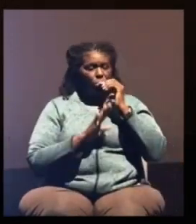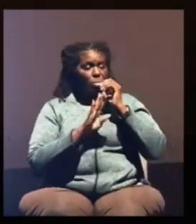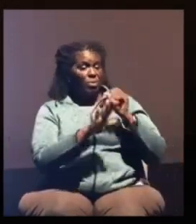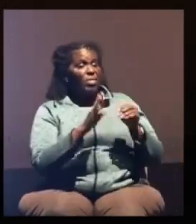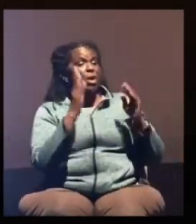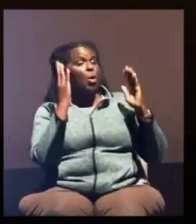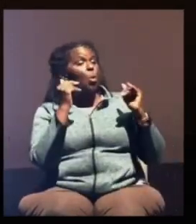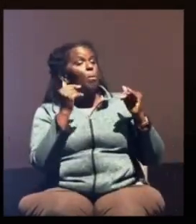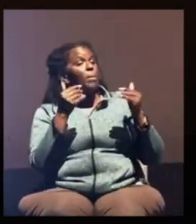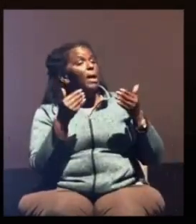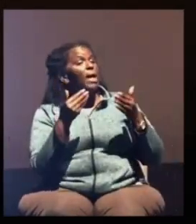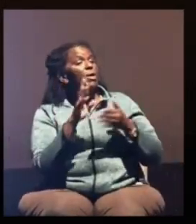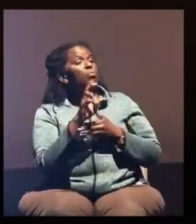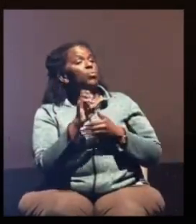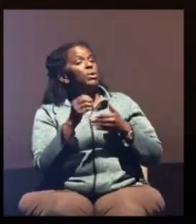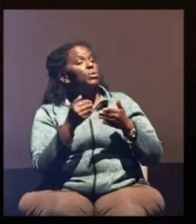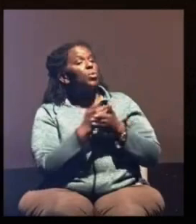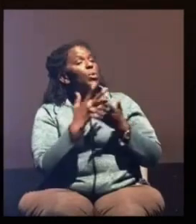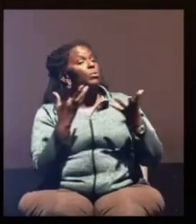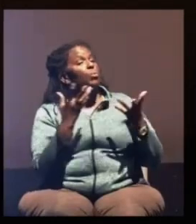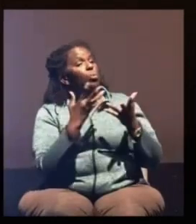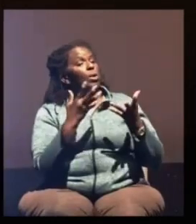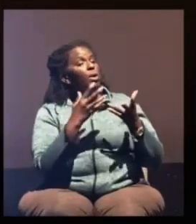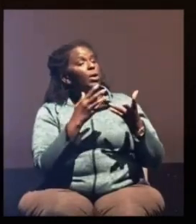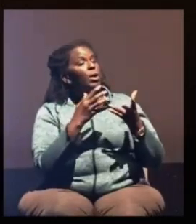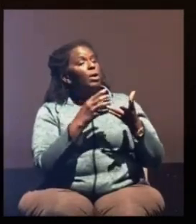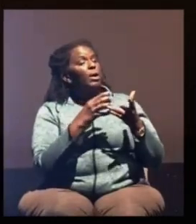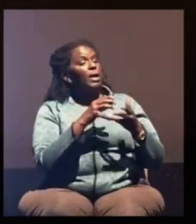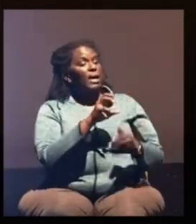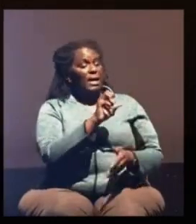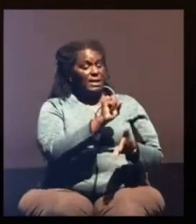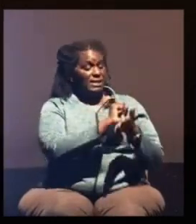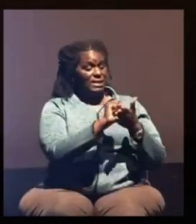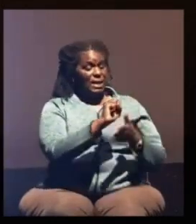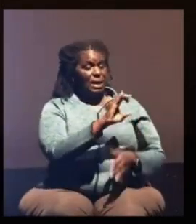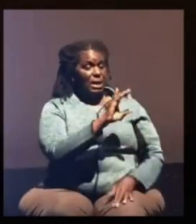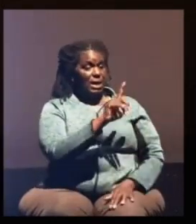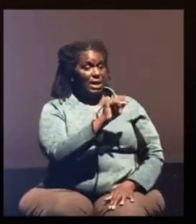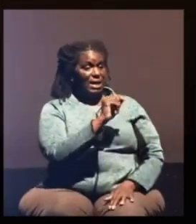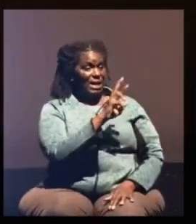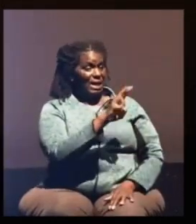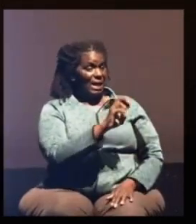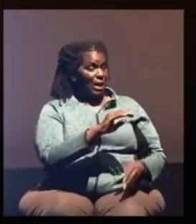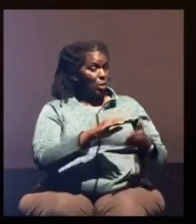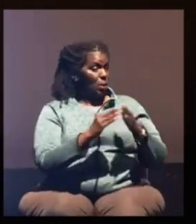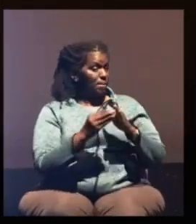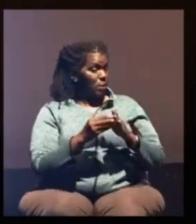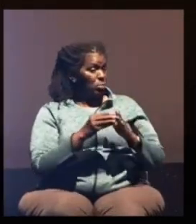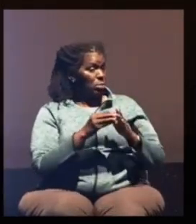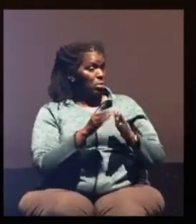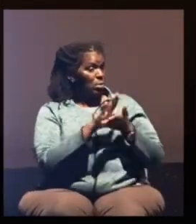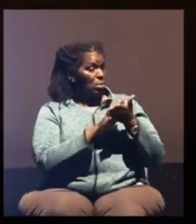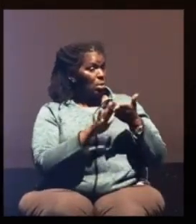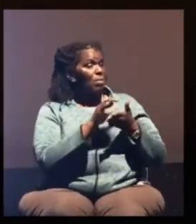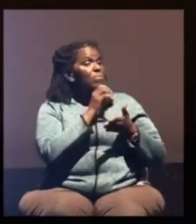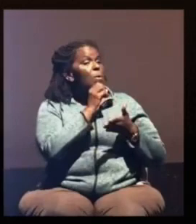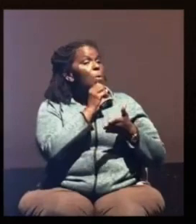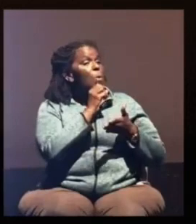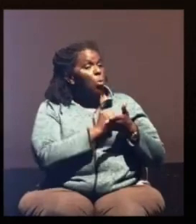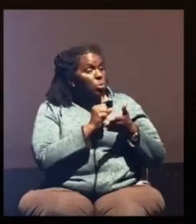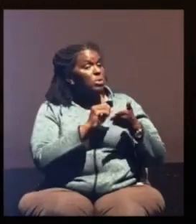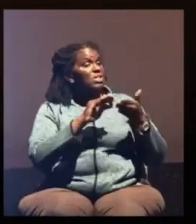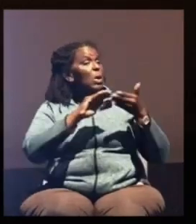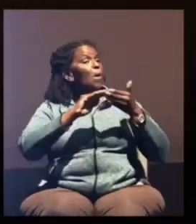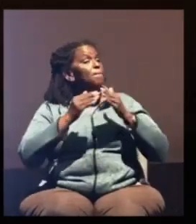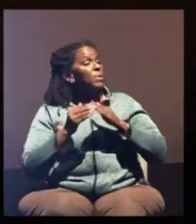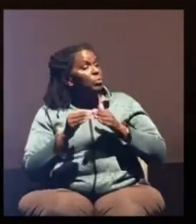and renewal right now is a joint effort from Sinclair Community College, the oldest community college in the United States,